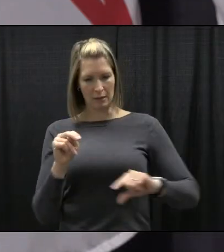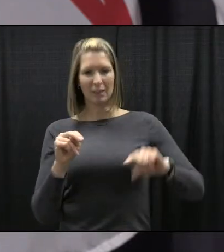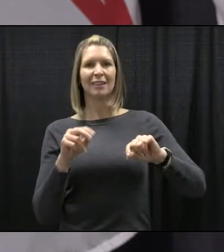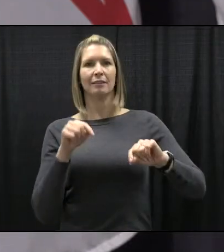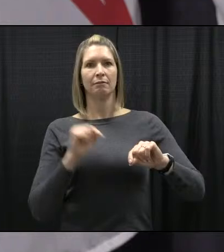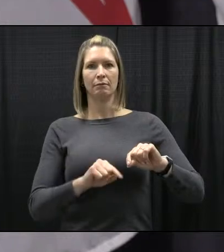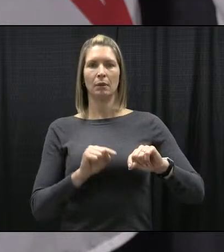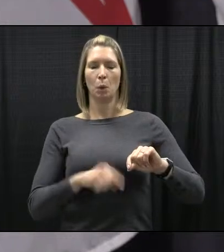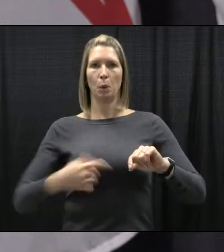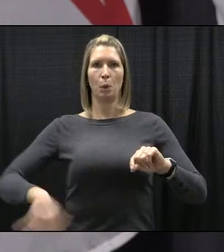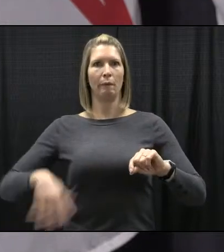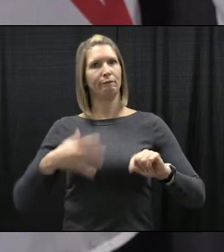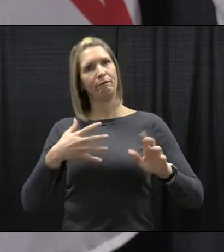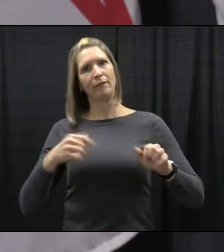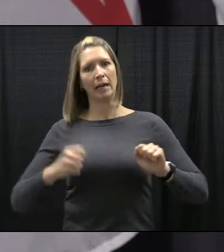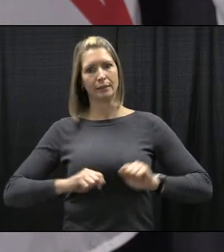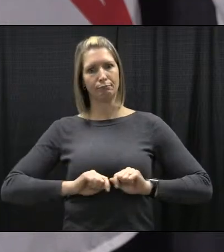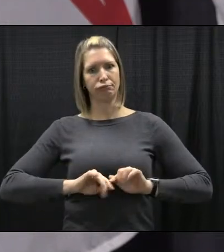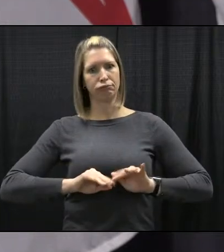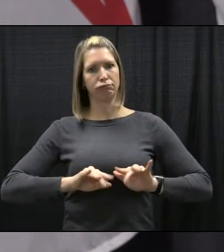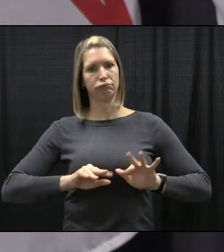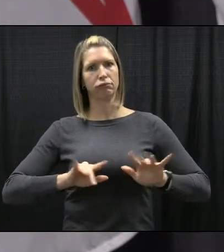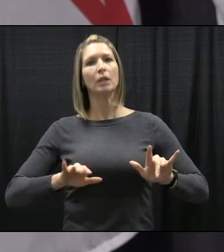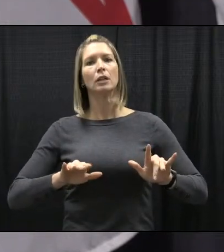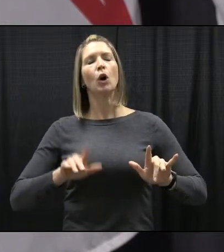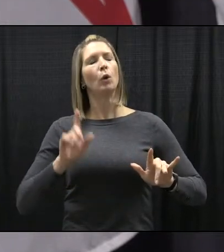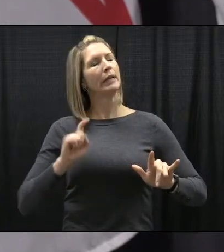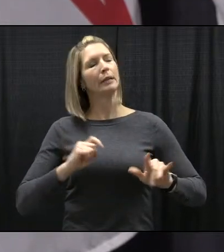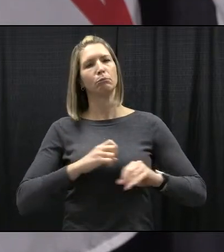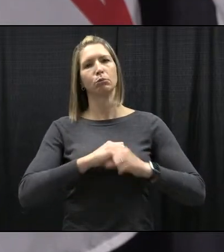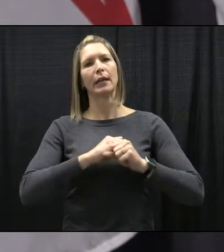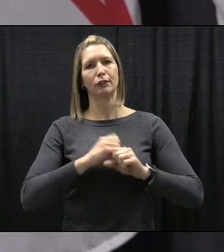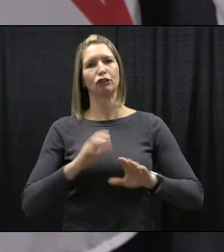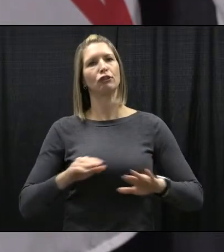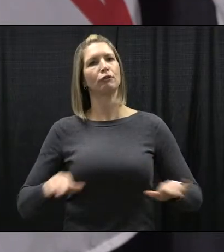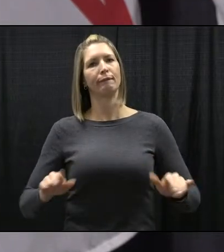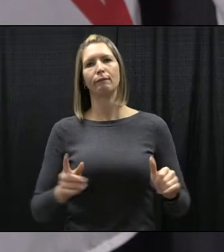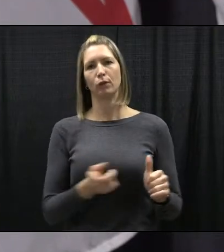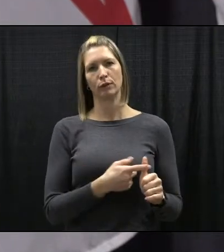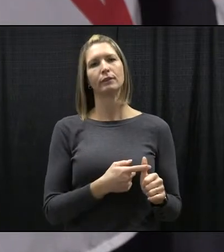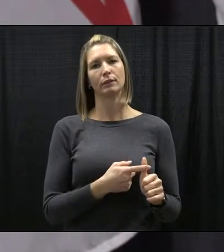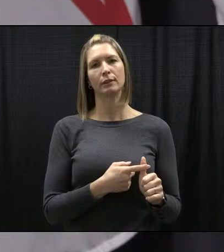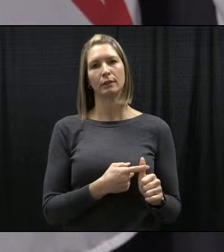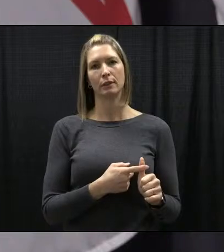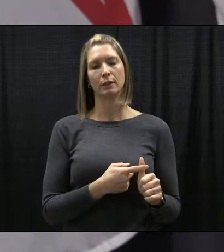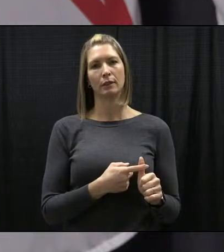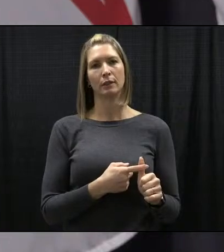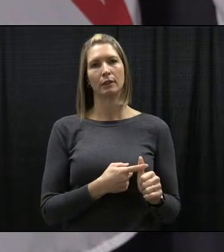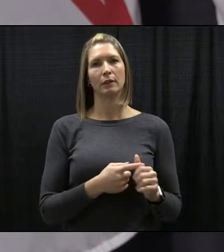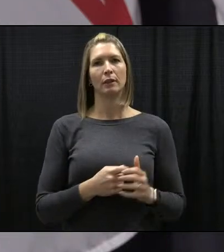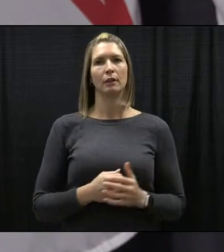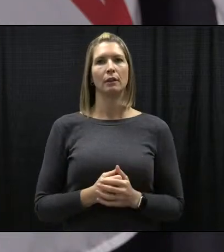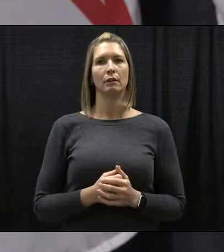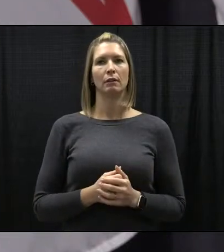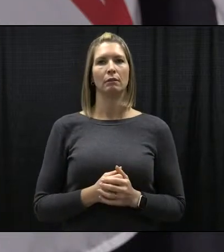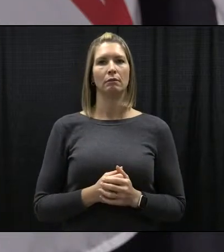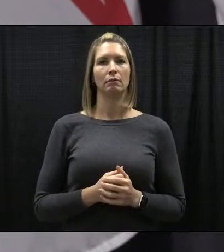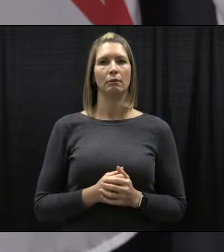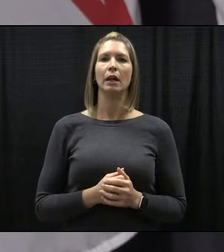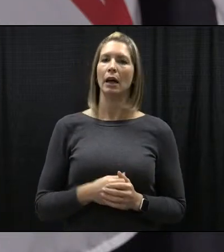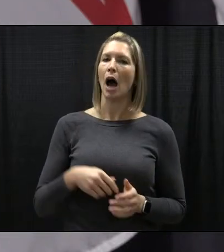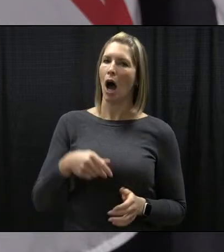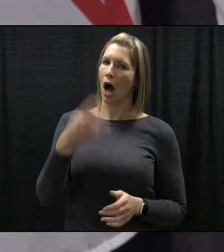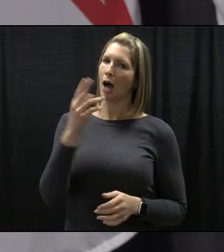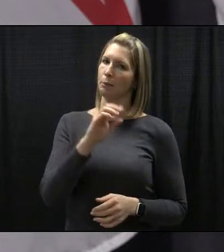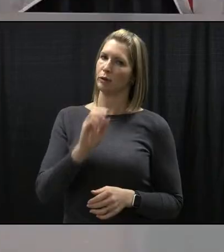an unvaccinated population. So we want to make sure we have those children protected, and a significant proportion of those children